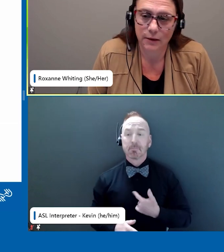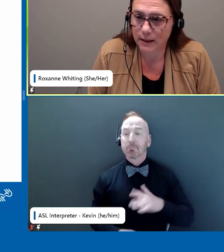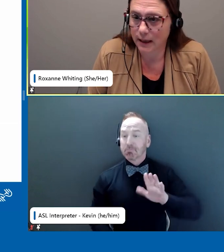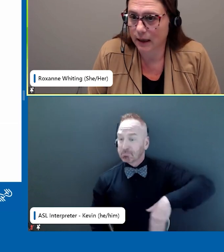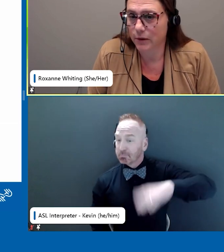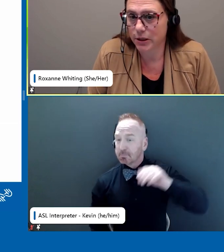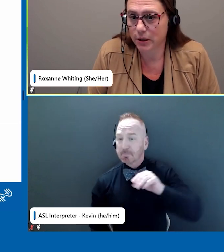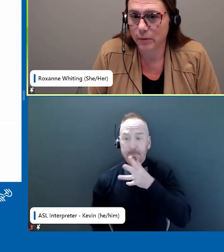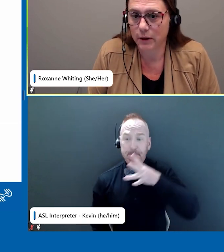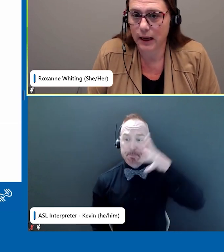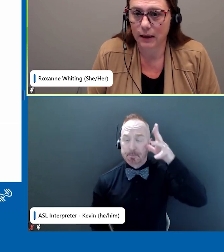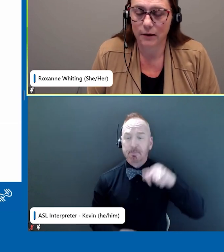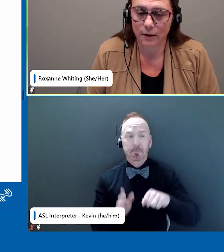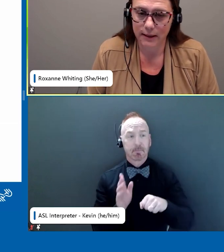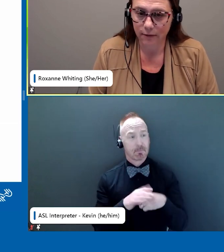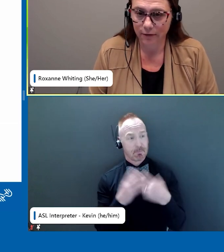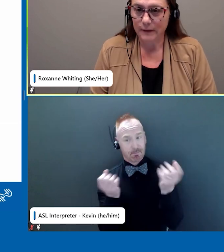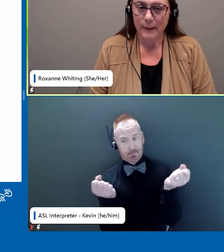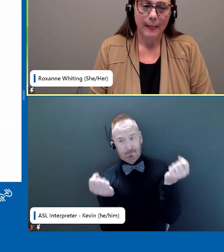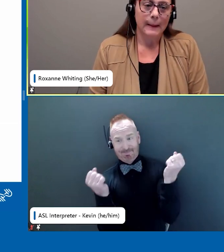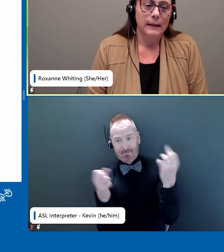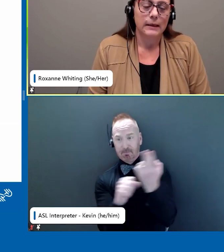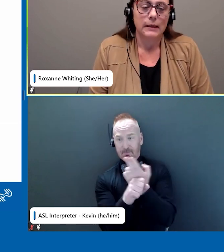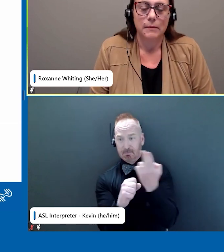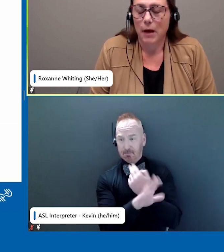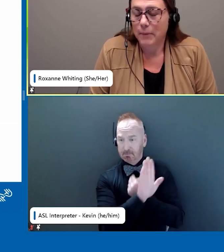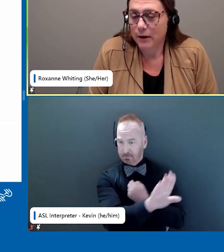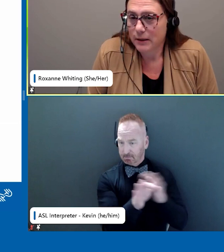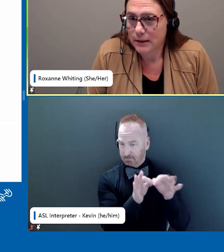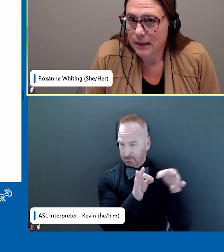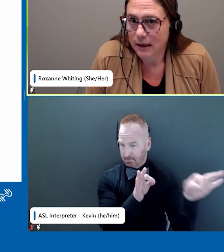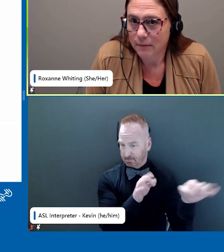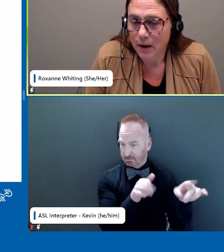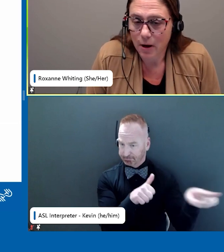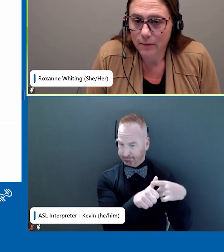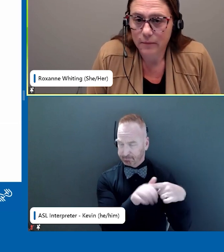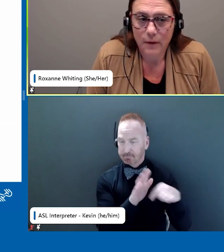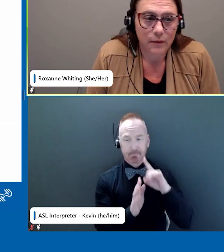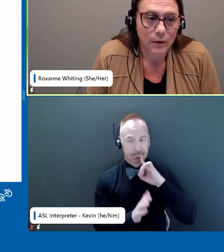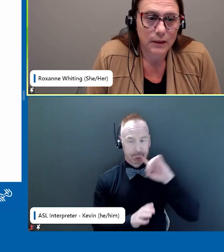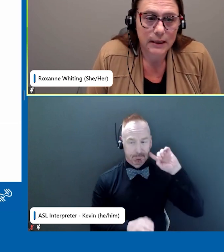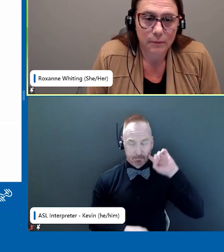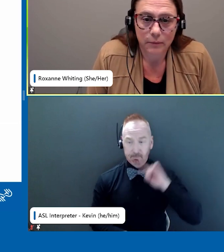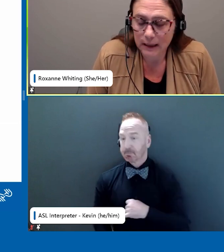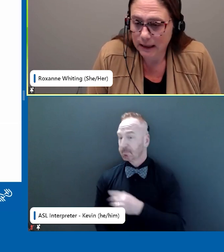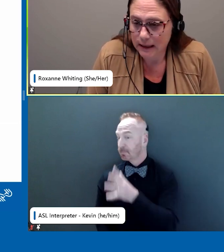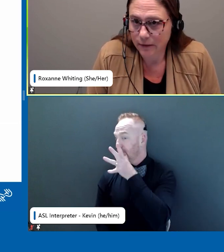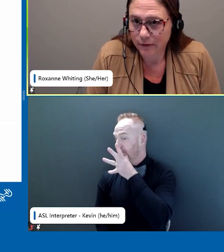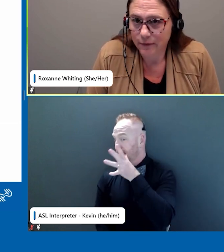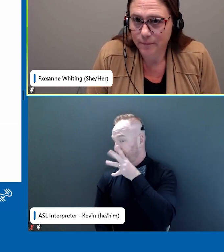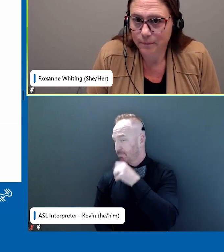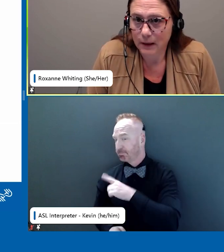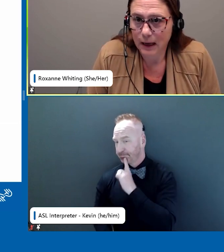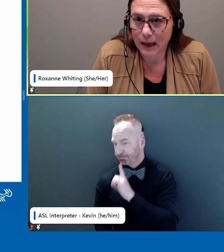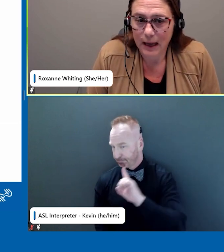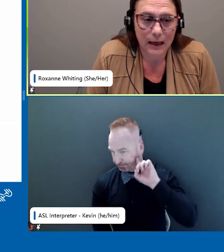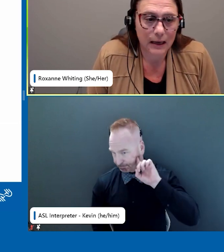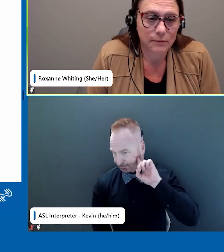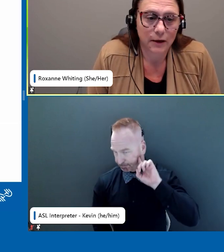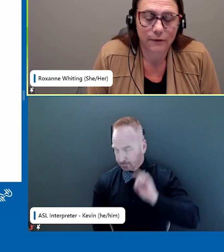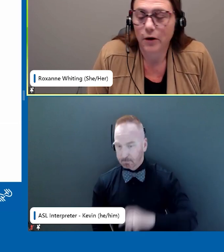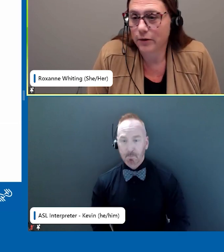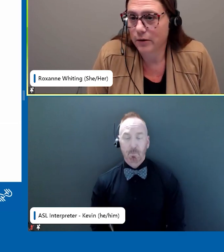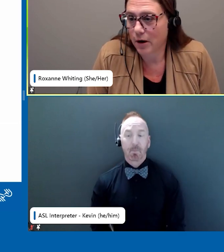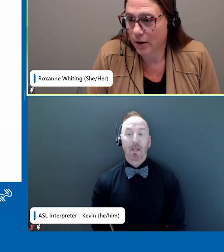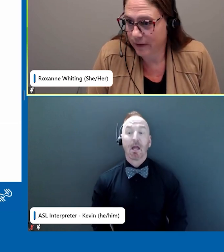parents that use sign language to communicate and are deaf. My parents, my mom was completely deaf,